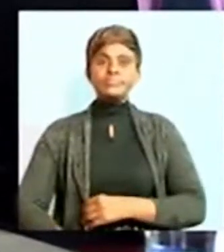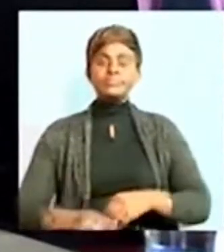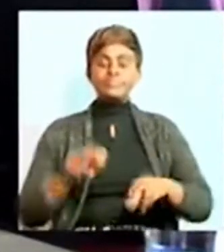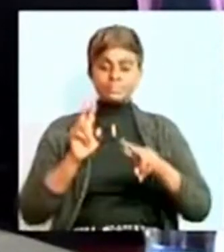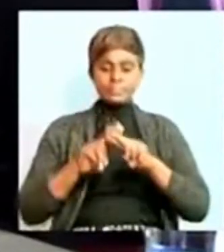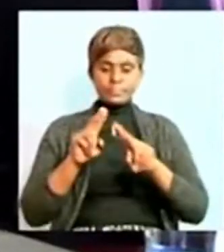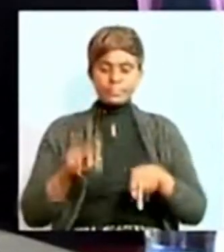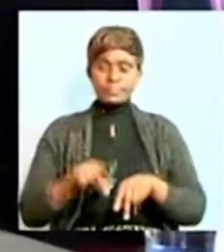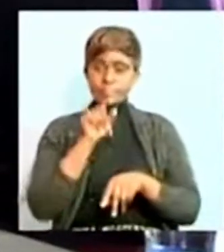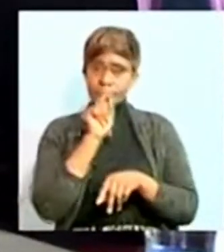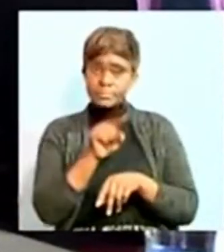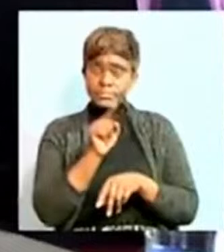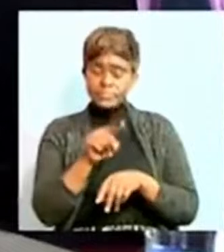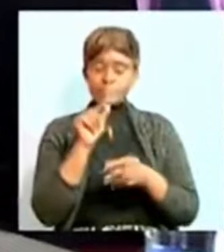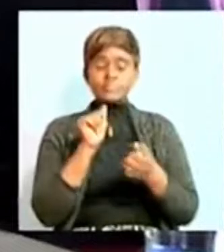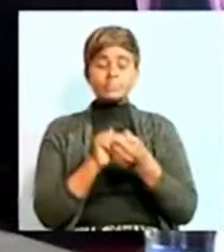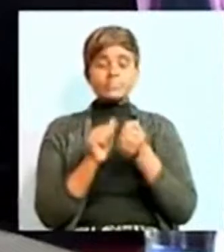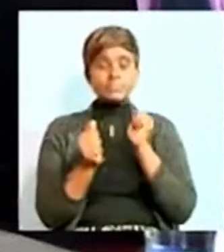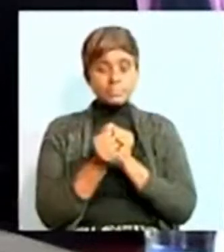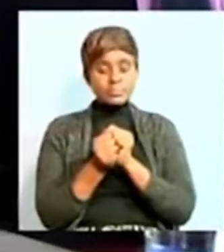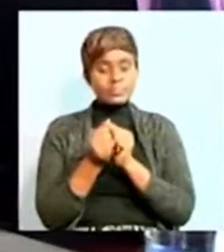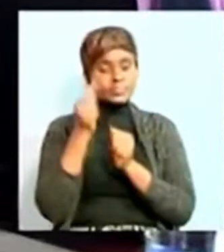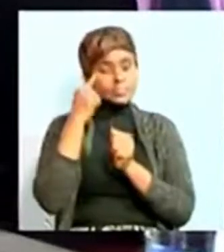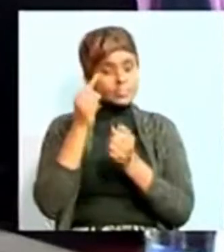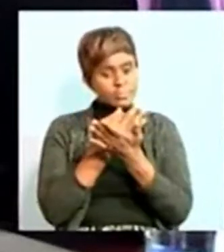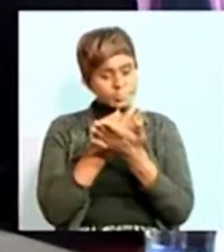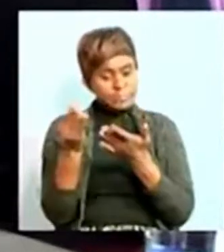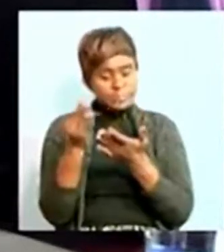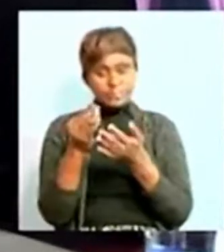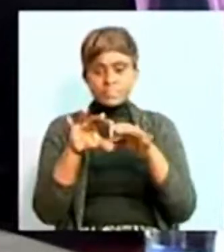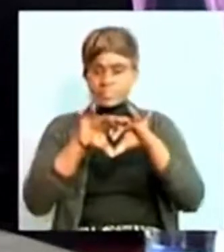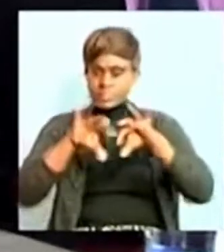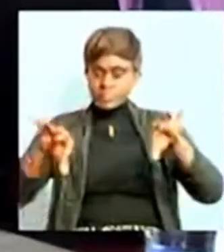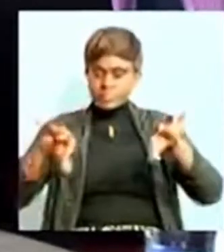Chair, this is a query for failure to sort waste.